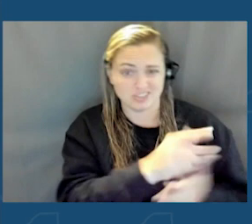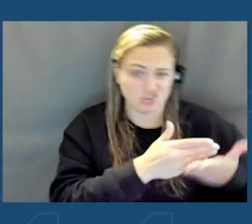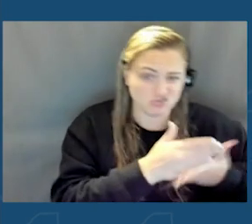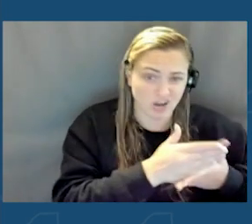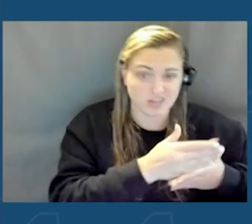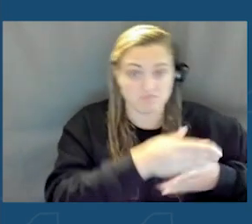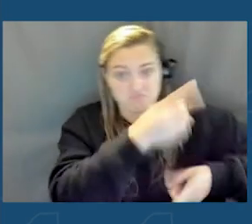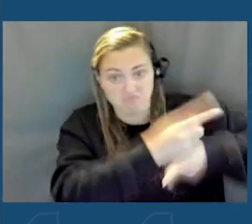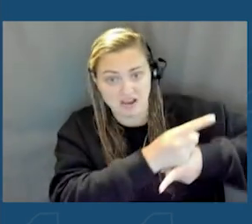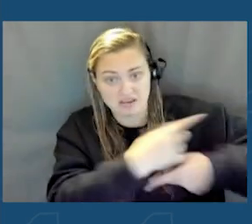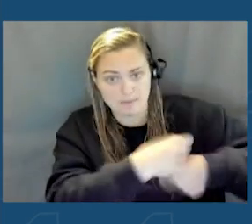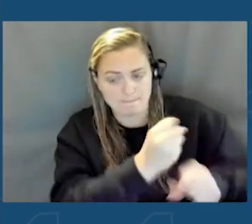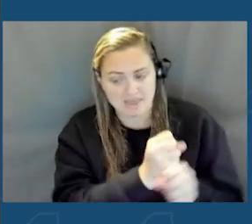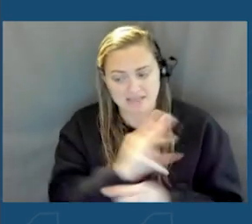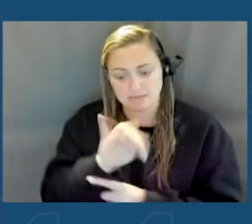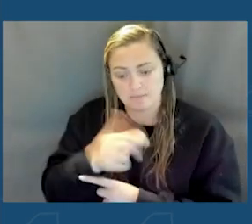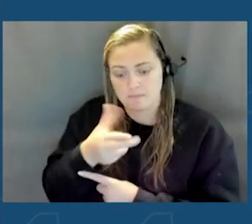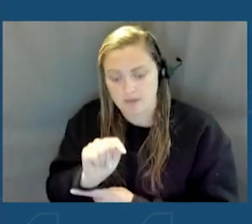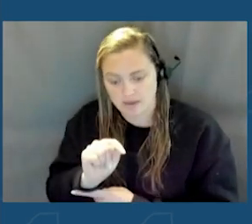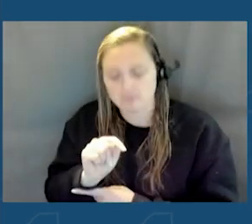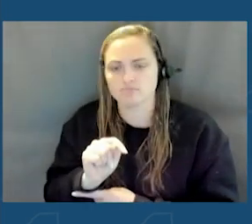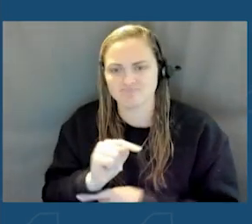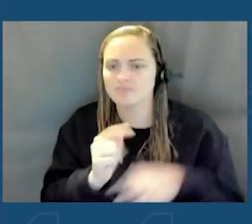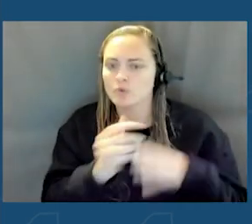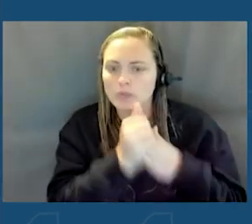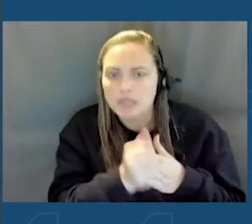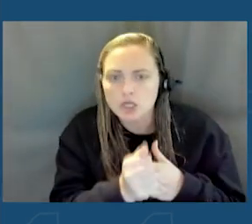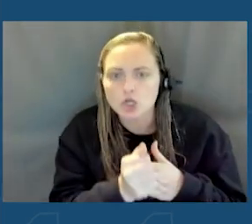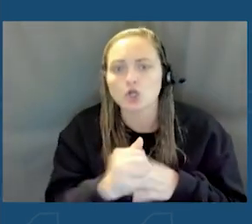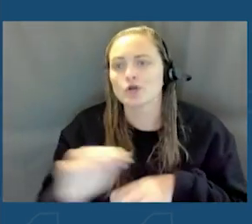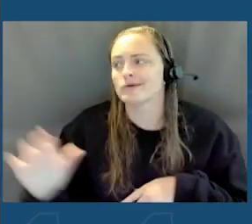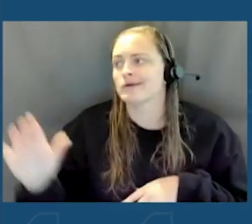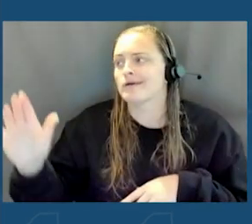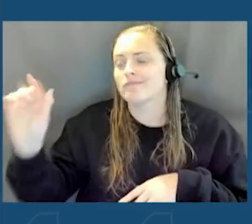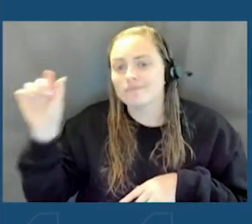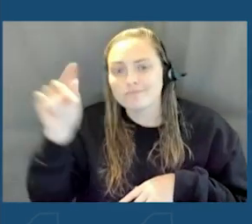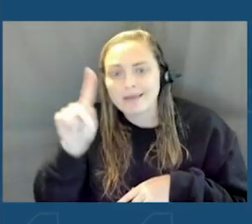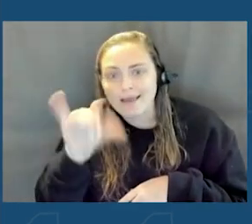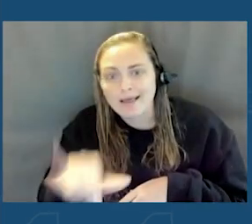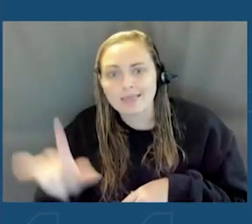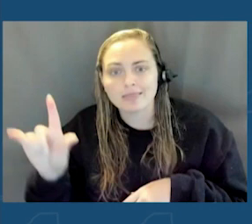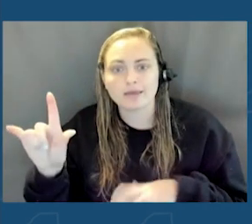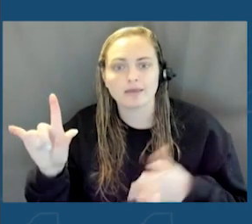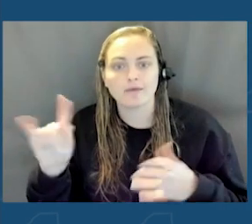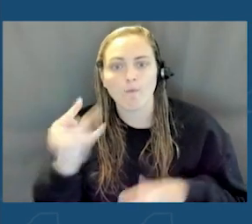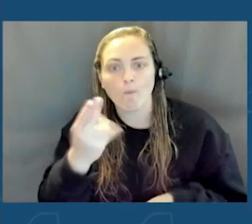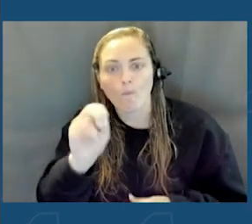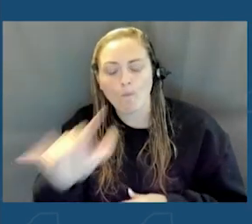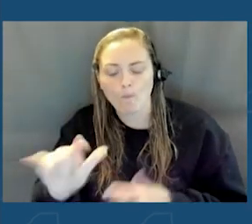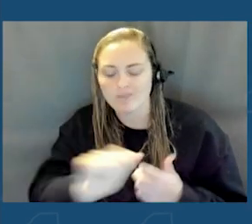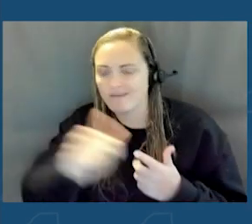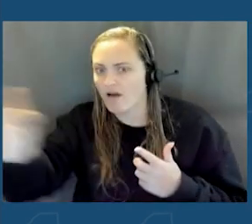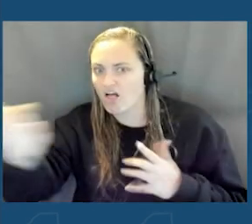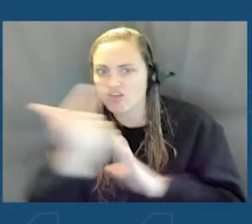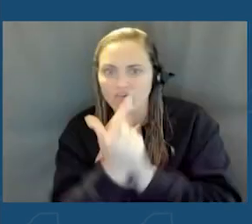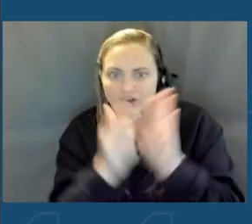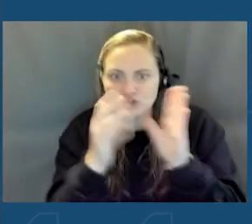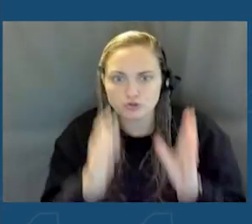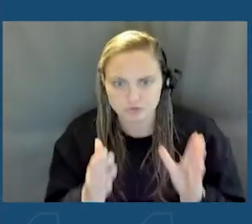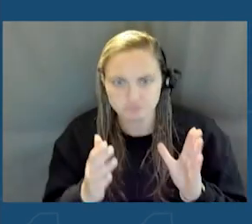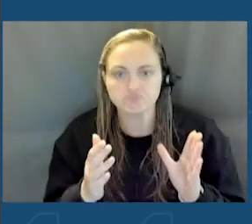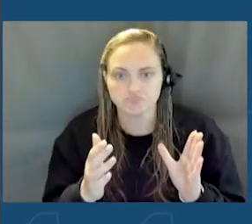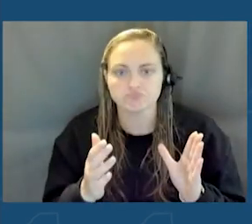And together with the leadership of Kathy Hochul and the rest of the legislature, we will continue